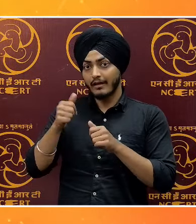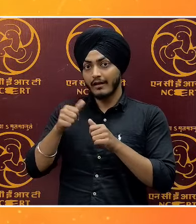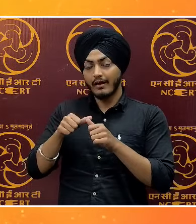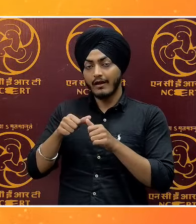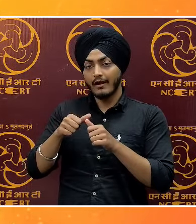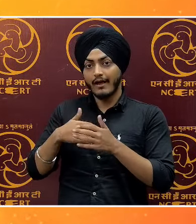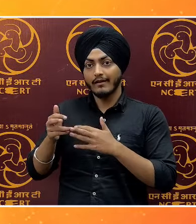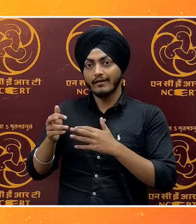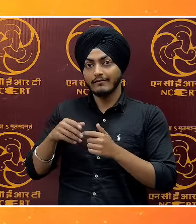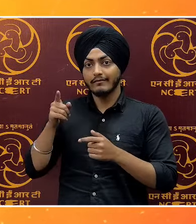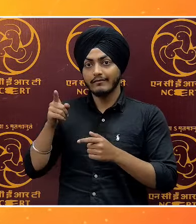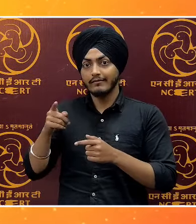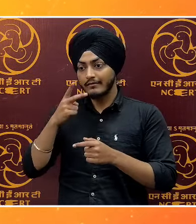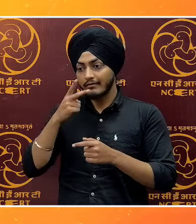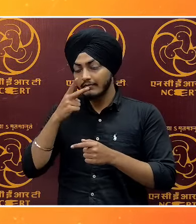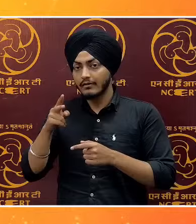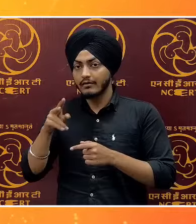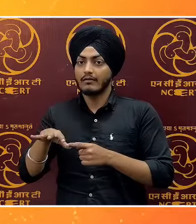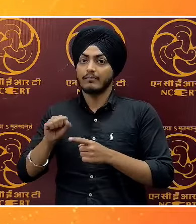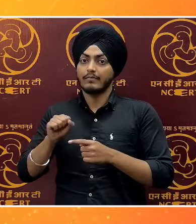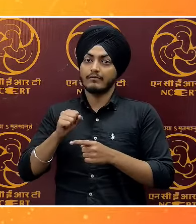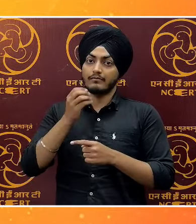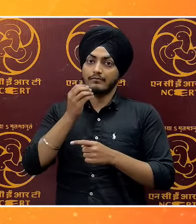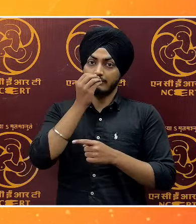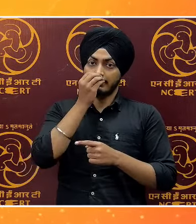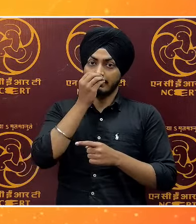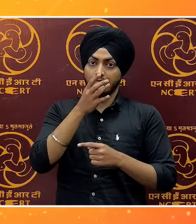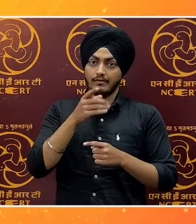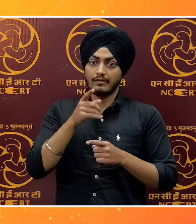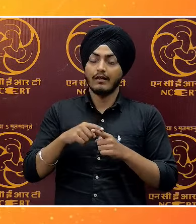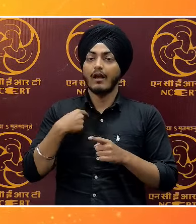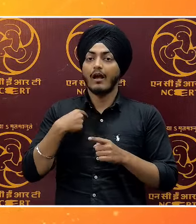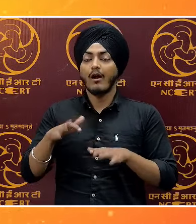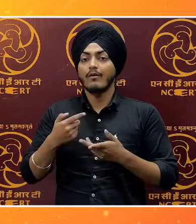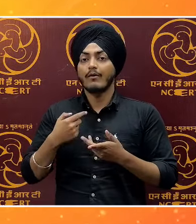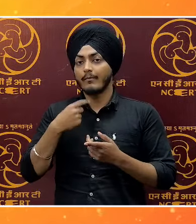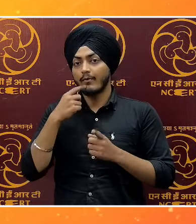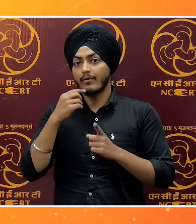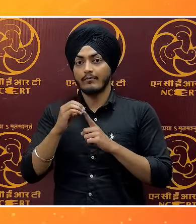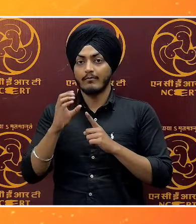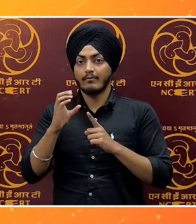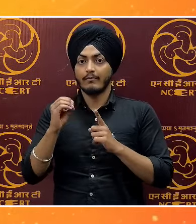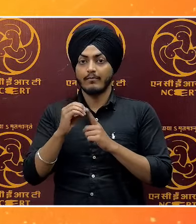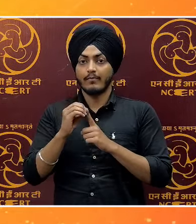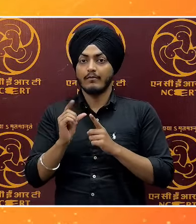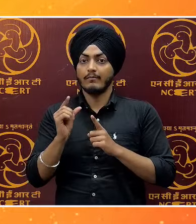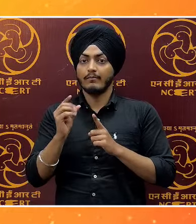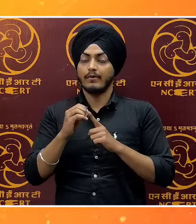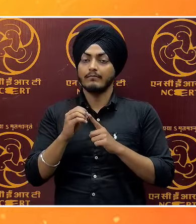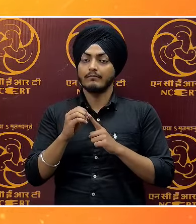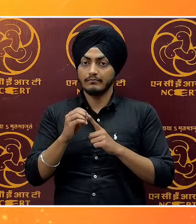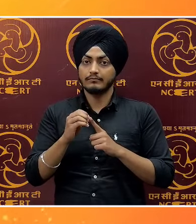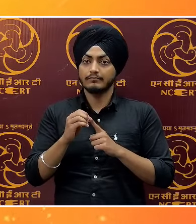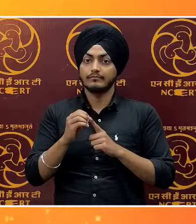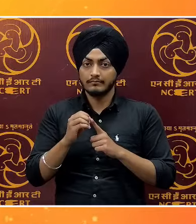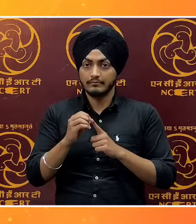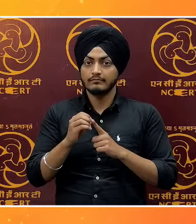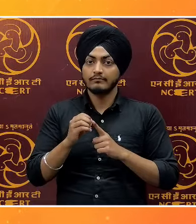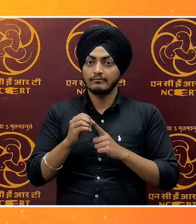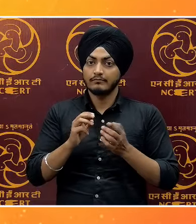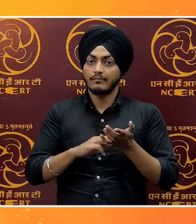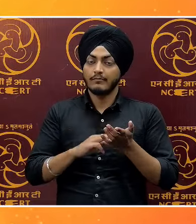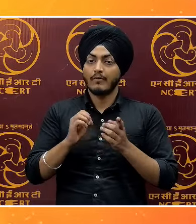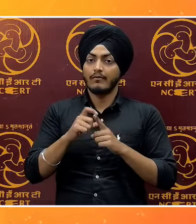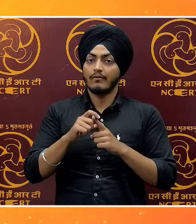buildings, streets and many more Wow. things. So this is called the pop-up model. Yeah. Lovely. I am really excited to learn this new word. It's a wonderful